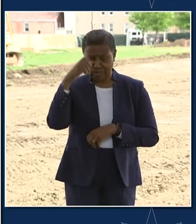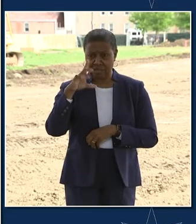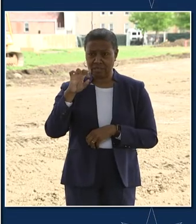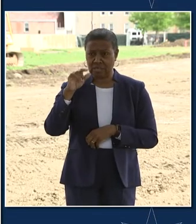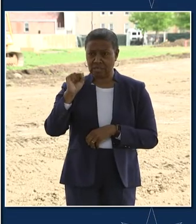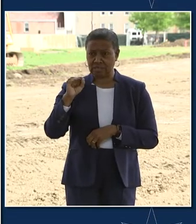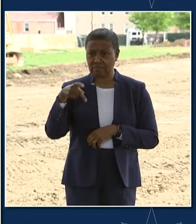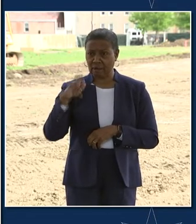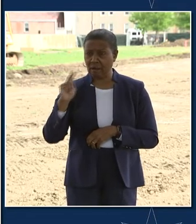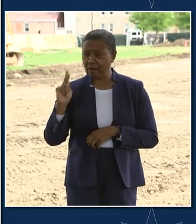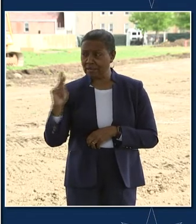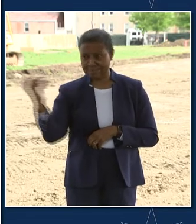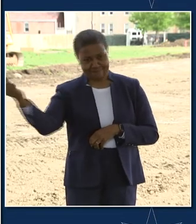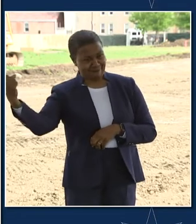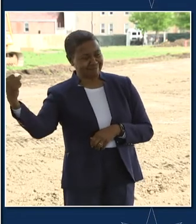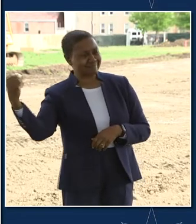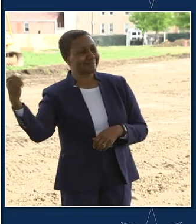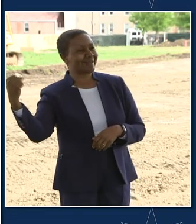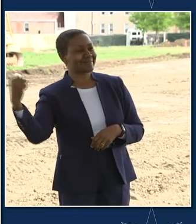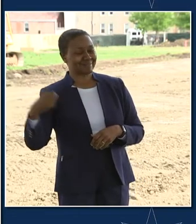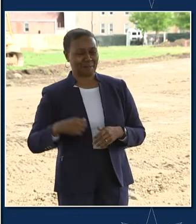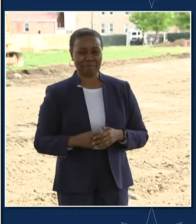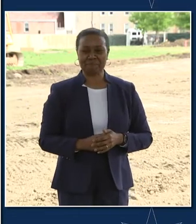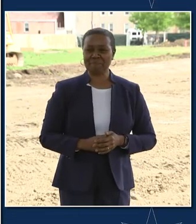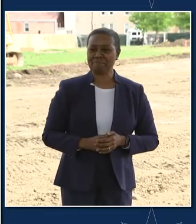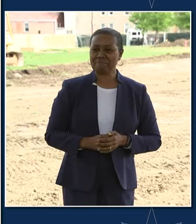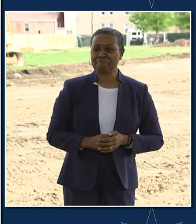Park. That should be a fun time this year, huh?